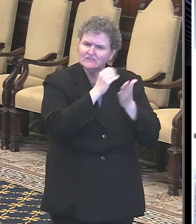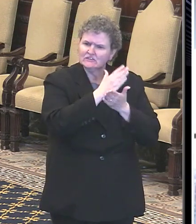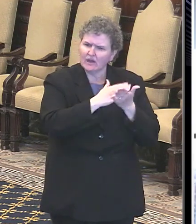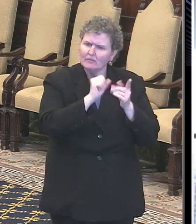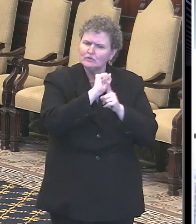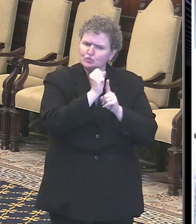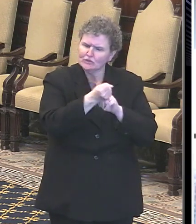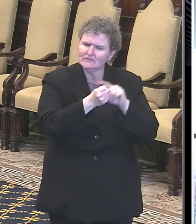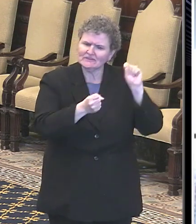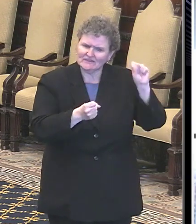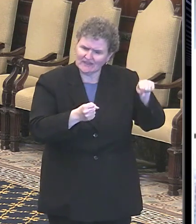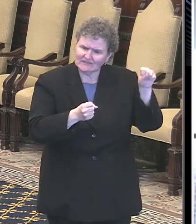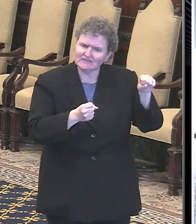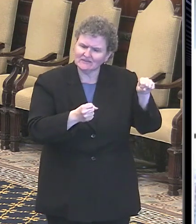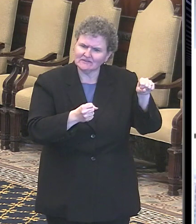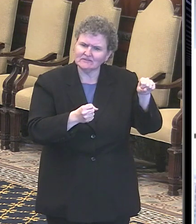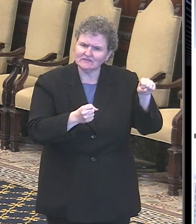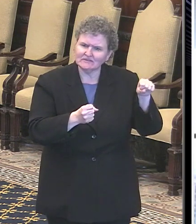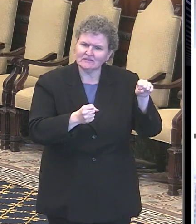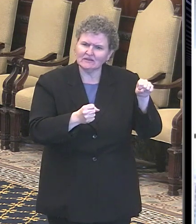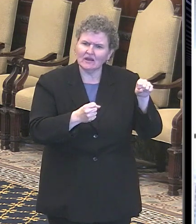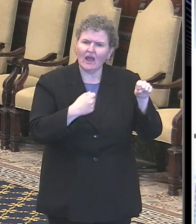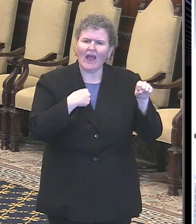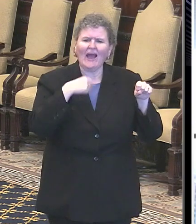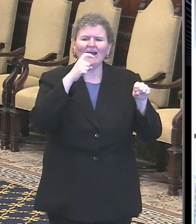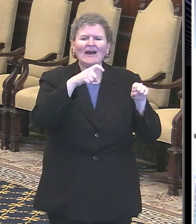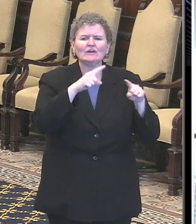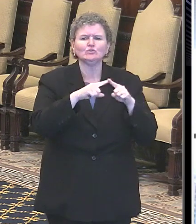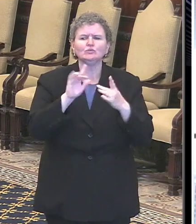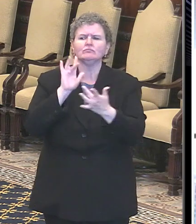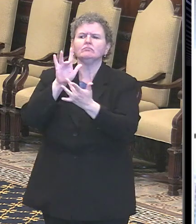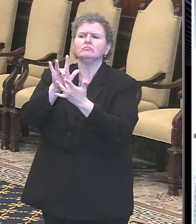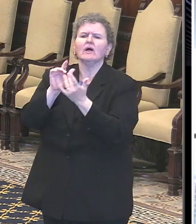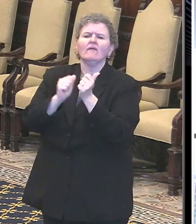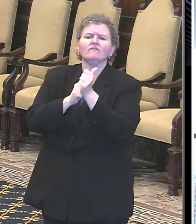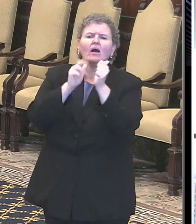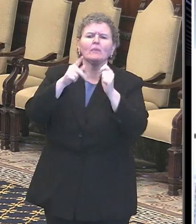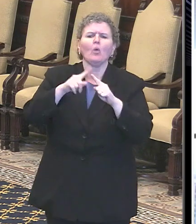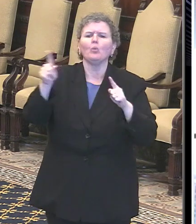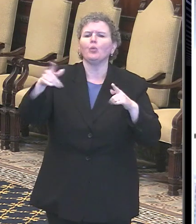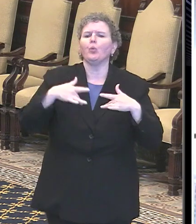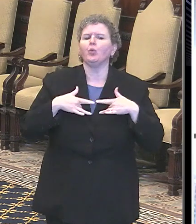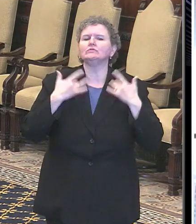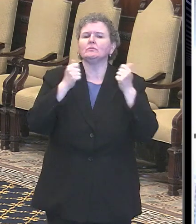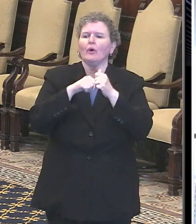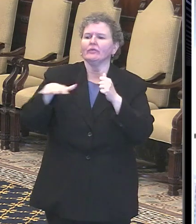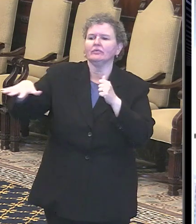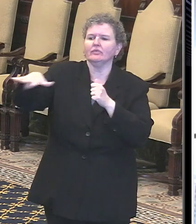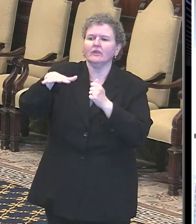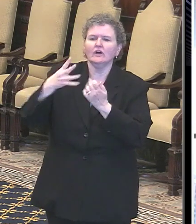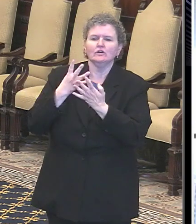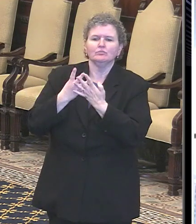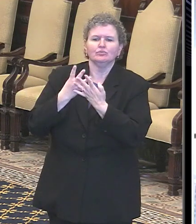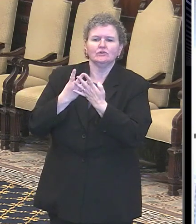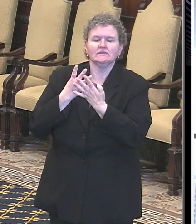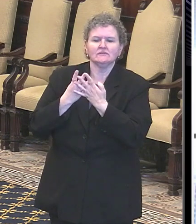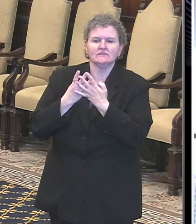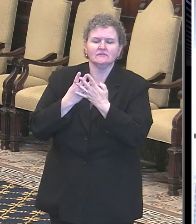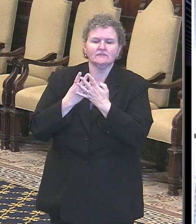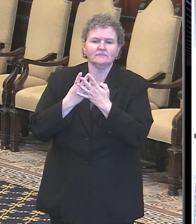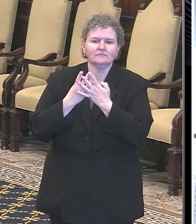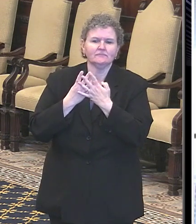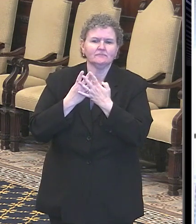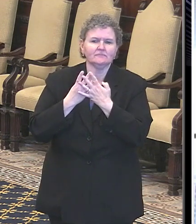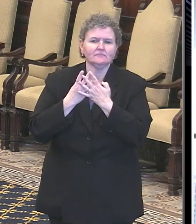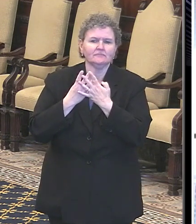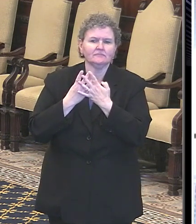So I think I need to follow up on exactly where we are on that criteria, yes. But for folks who have nonviolent offenses and have